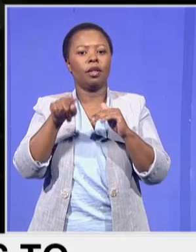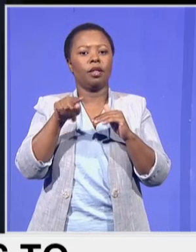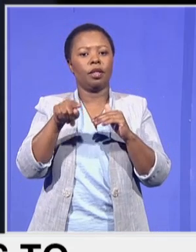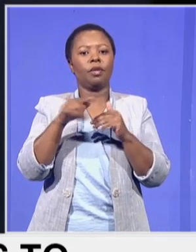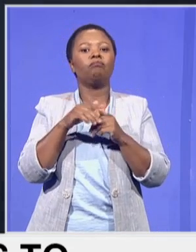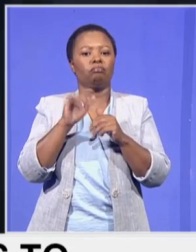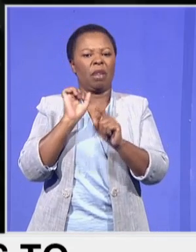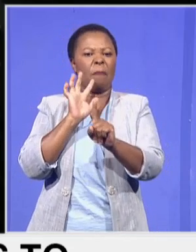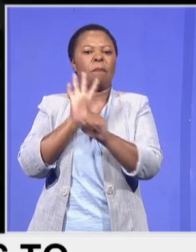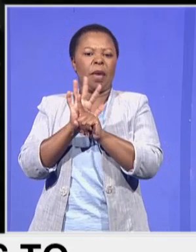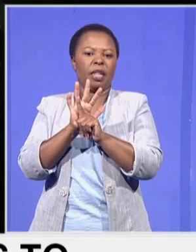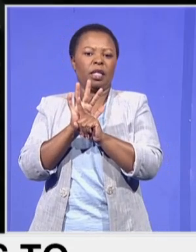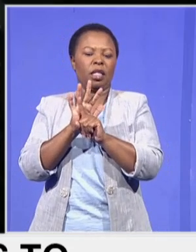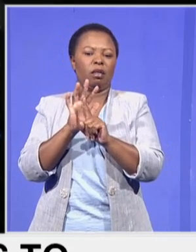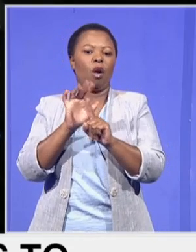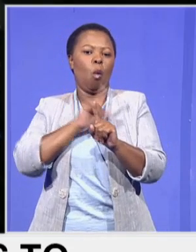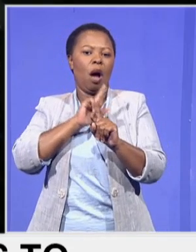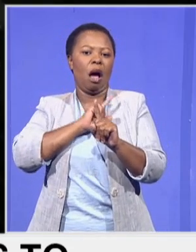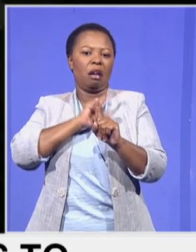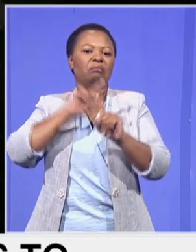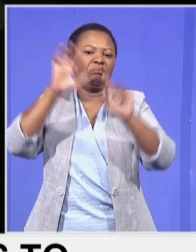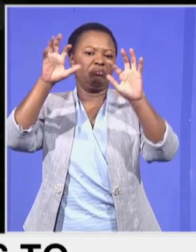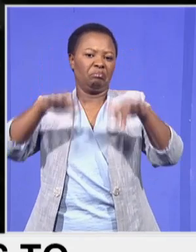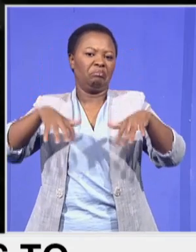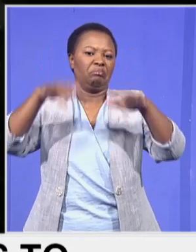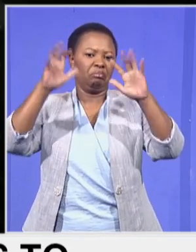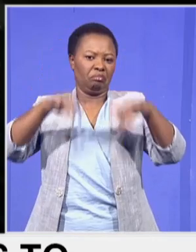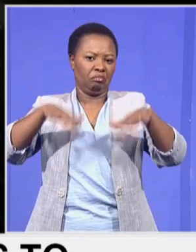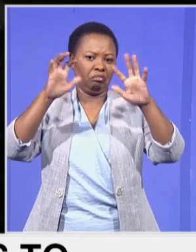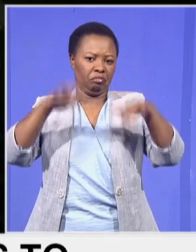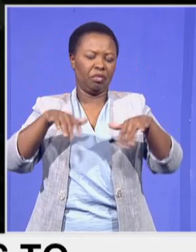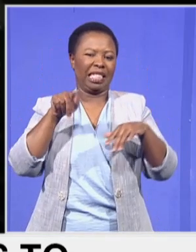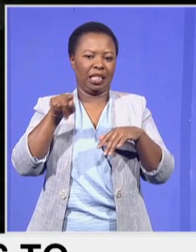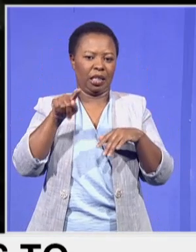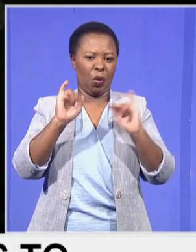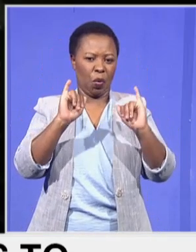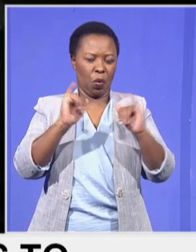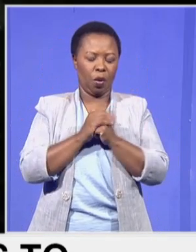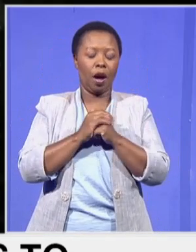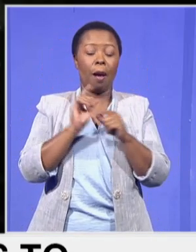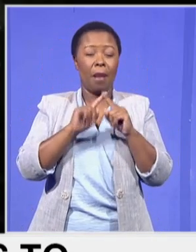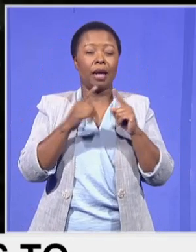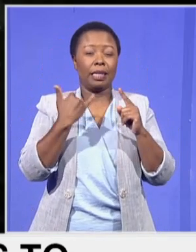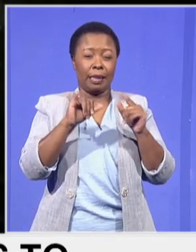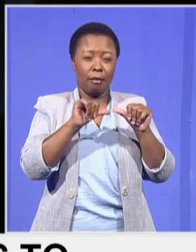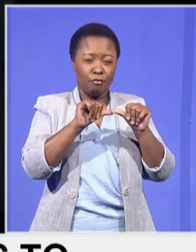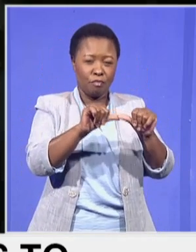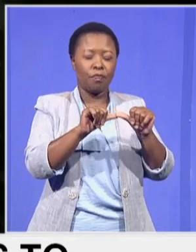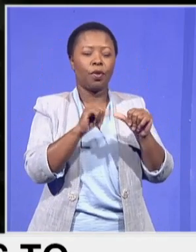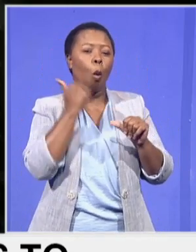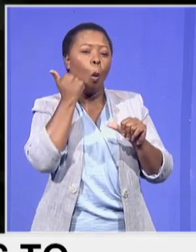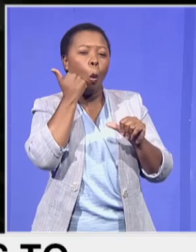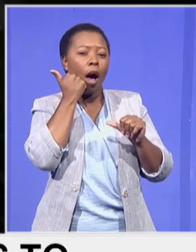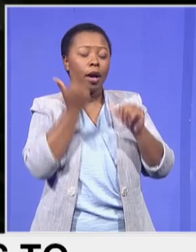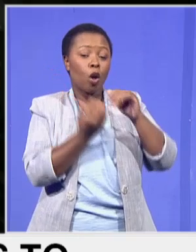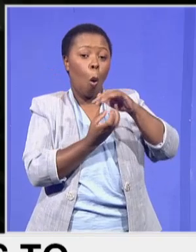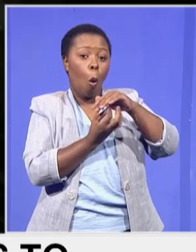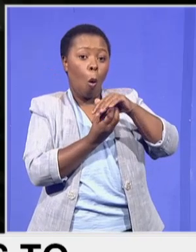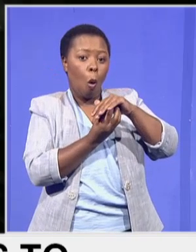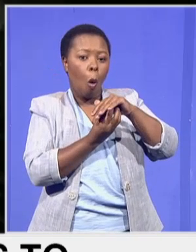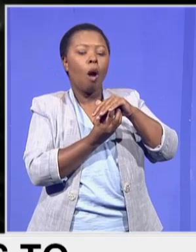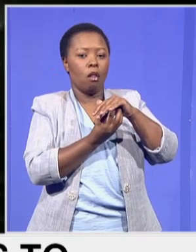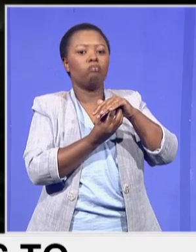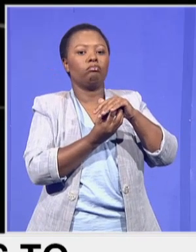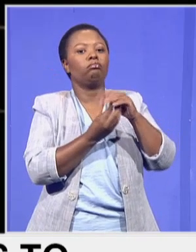impacted by the heavy rains. So we're continuing in managing also our wet coal readiness by also